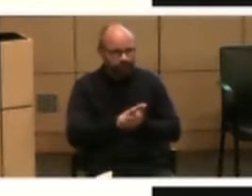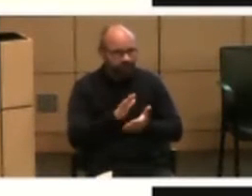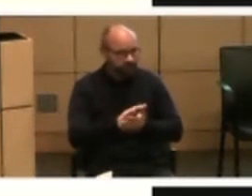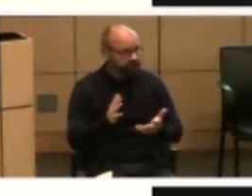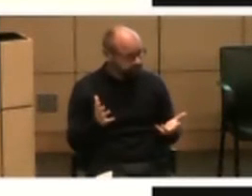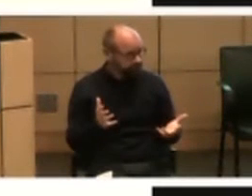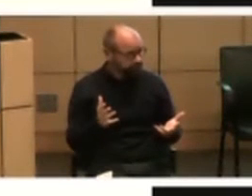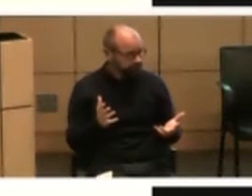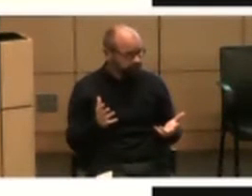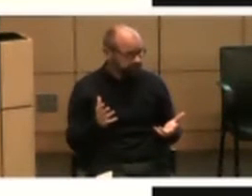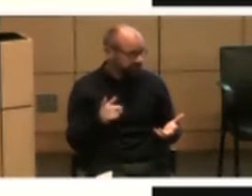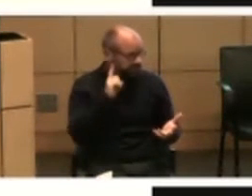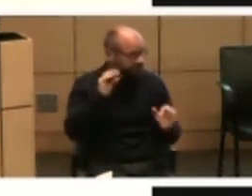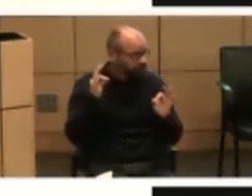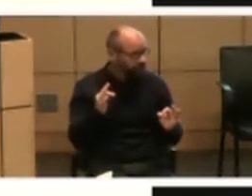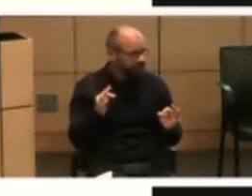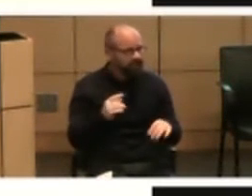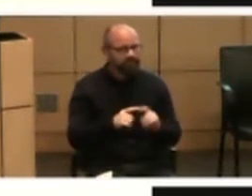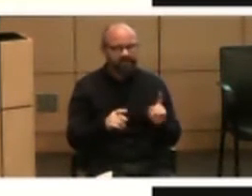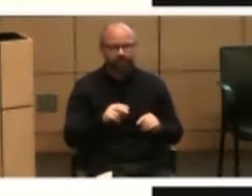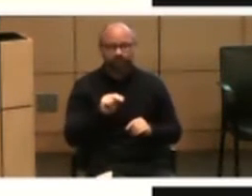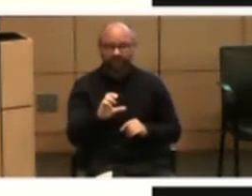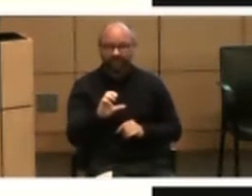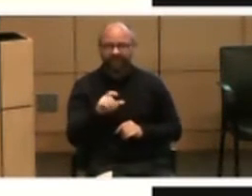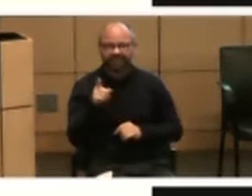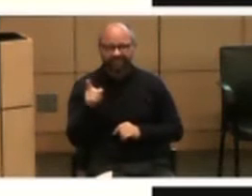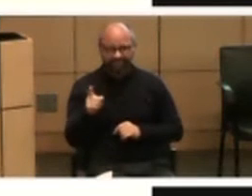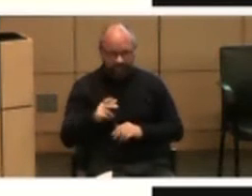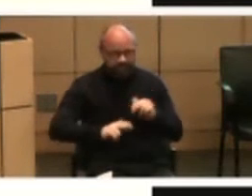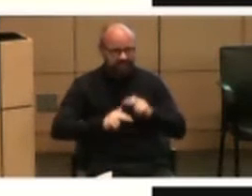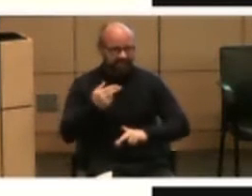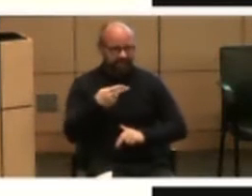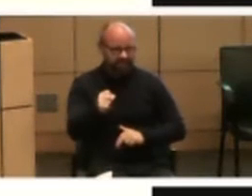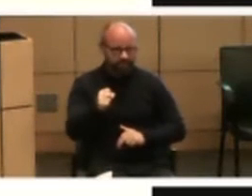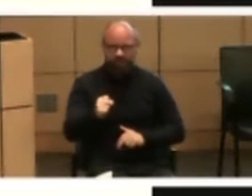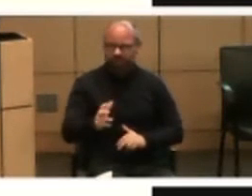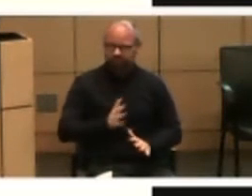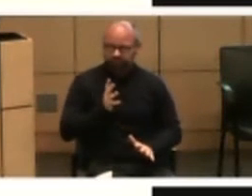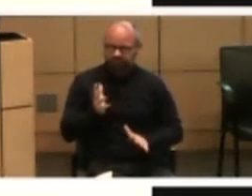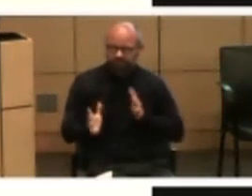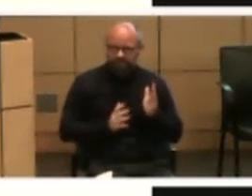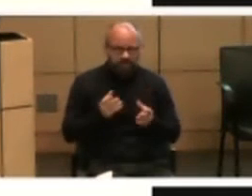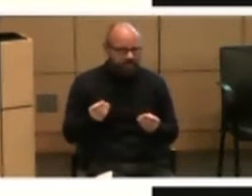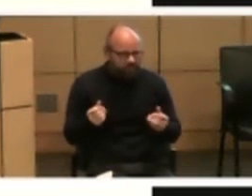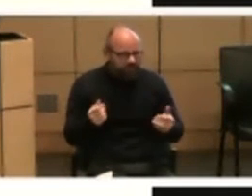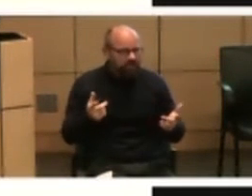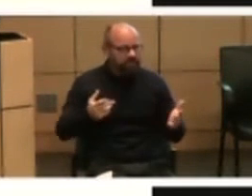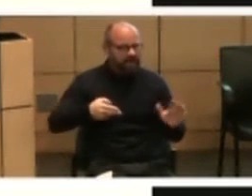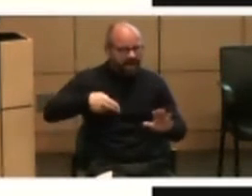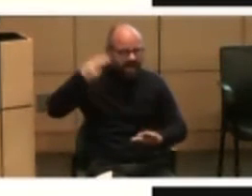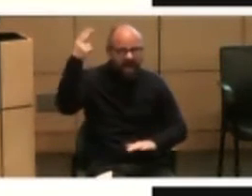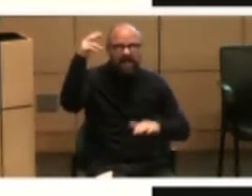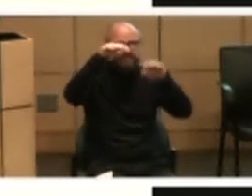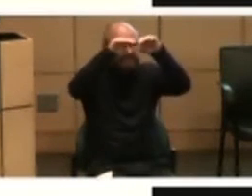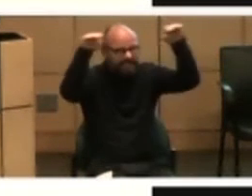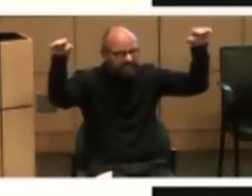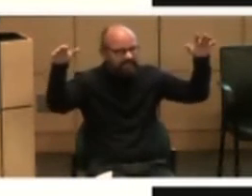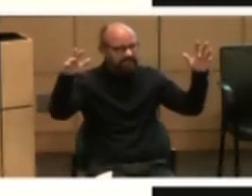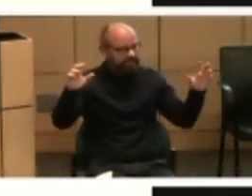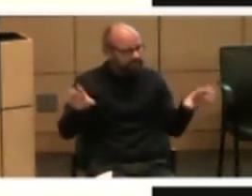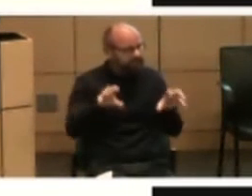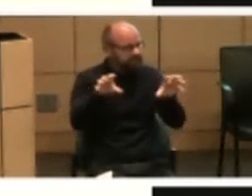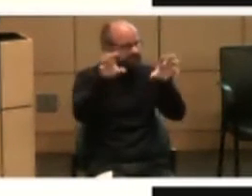in North Carolina, I know they built their new high school. It was all these beautiful sustainable materials, just gorgeous high ceilings. They actually had to have somebody come in